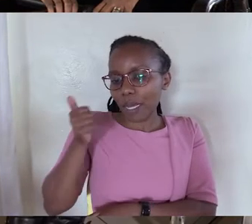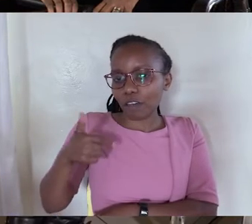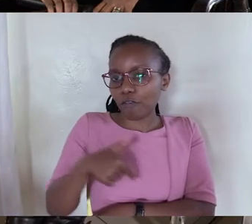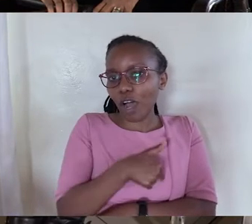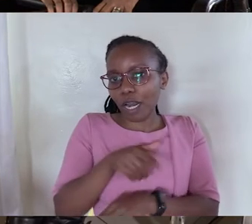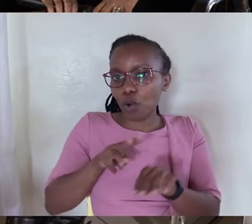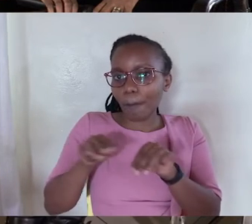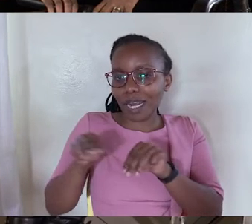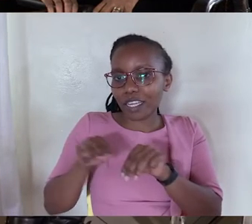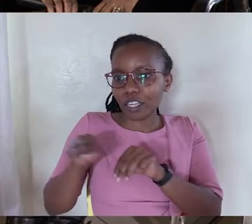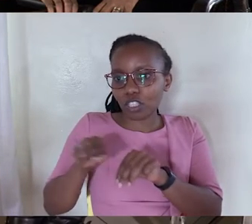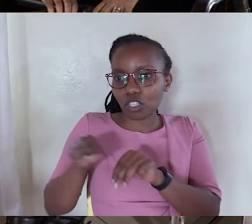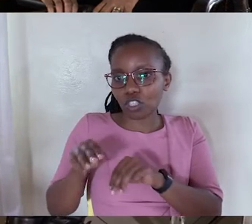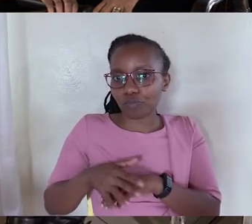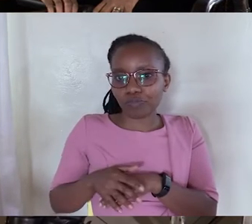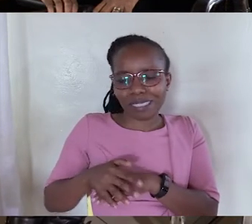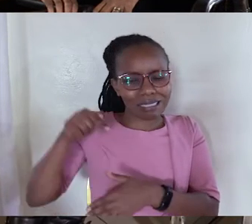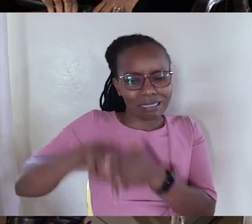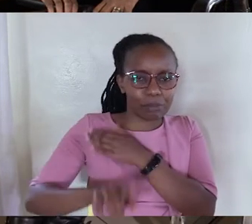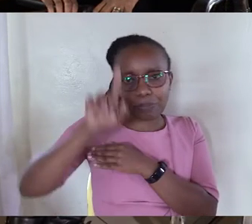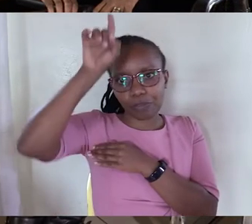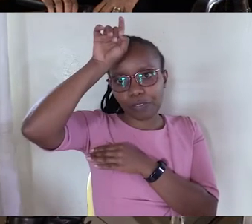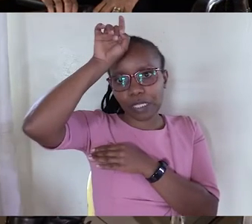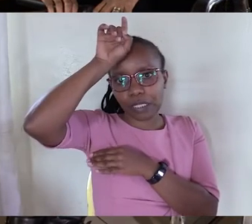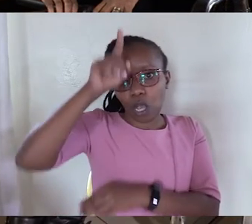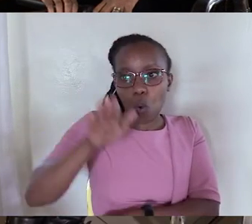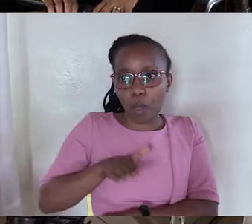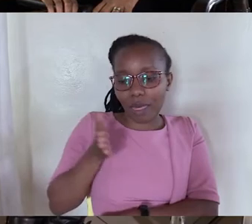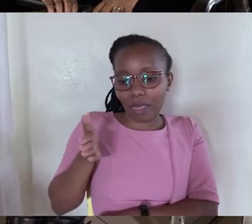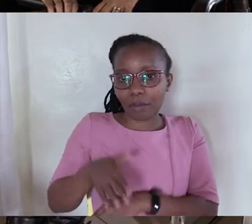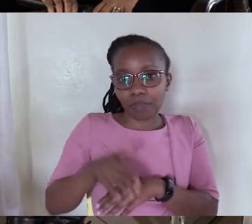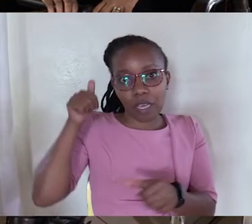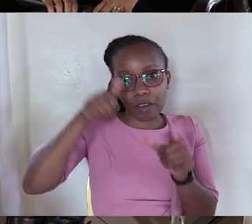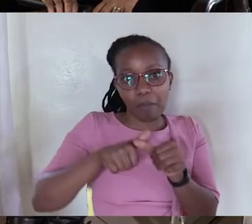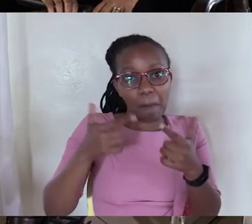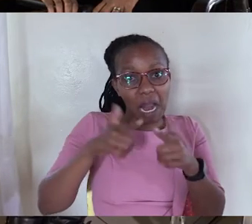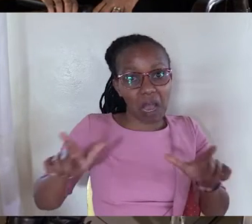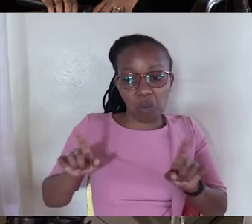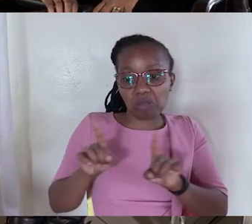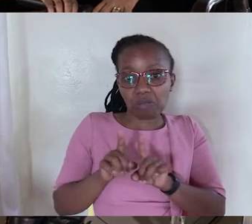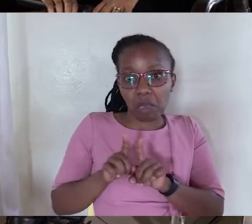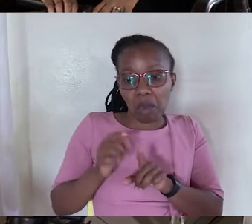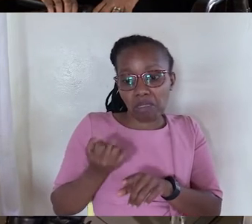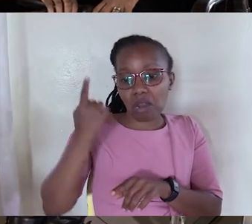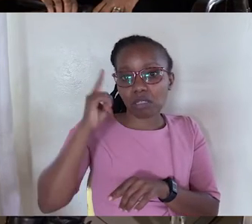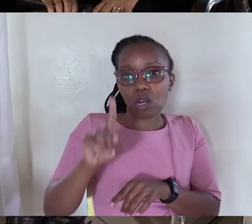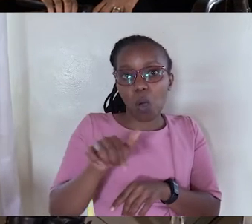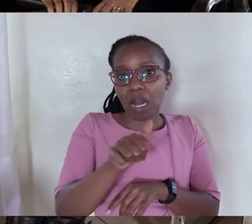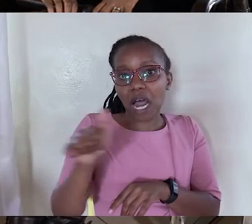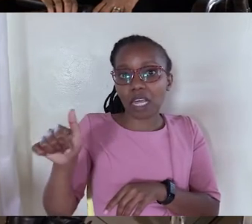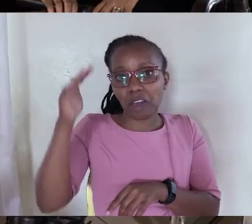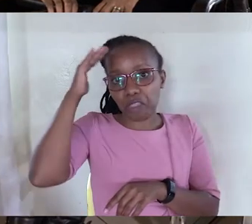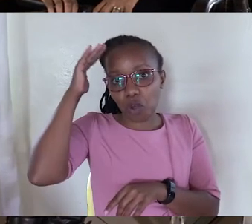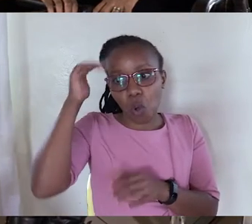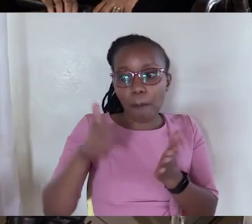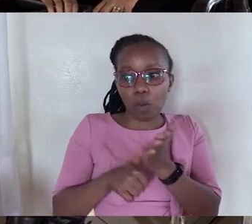to percolate it to the grassroots where we have the women. Remember, they speak the same language, they understand one another, they know each other's problems. So